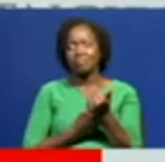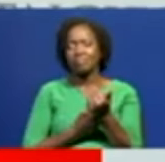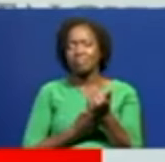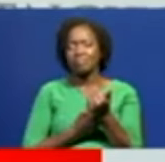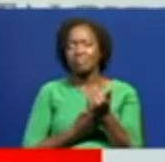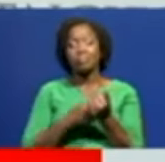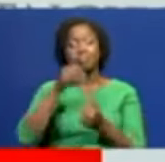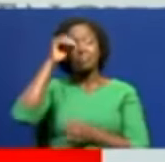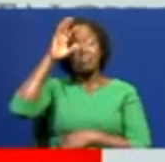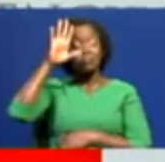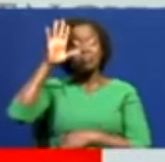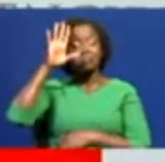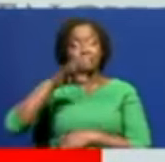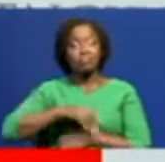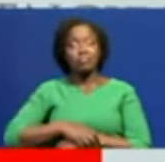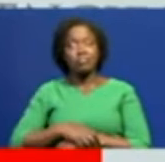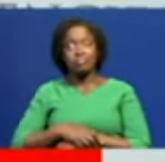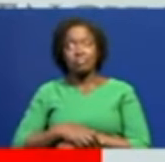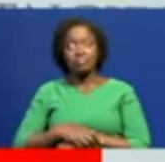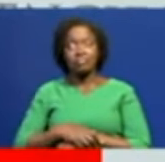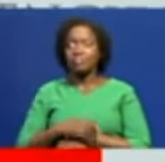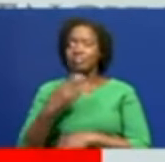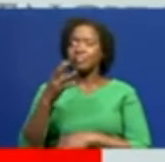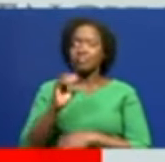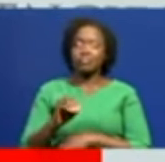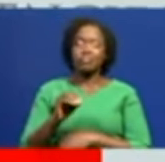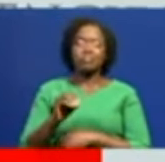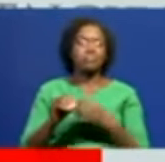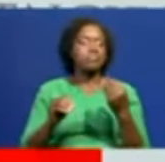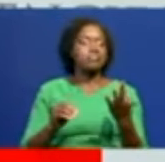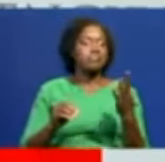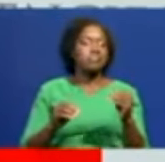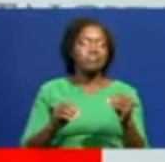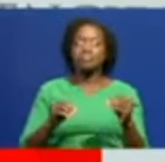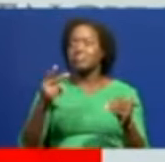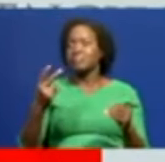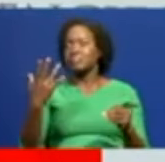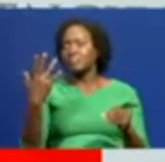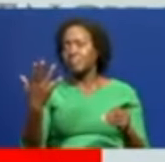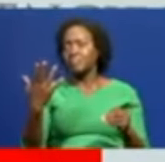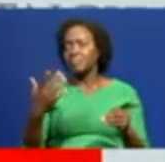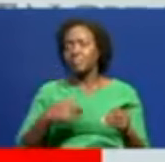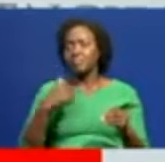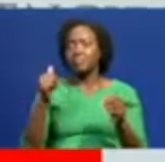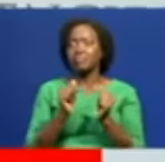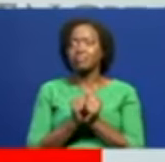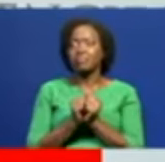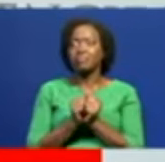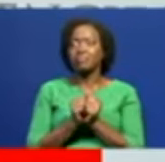You'll be surprised that you can get 40, 30, 25. Mine is 10. I'm number